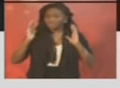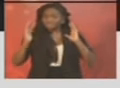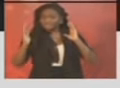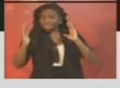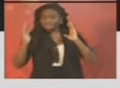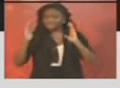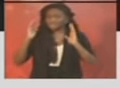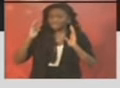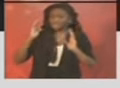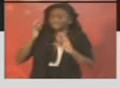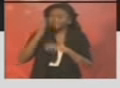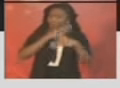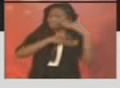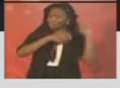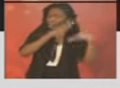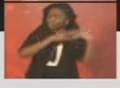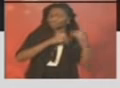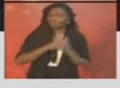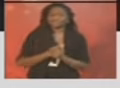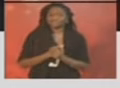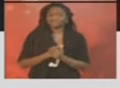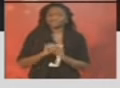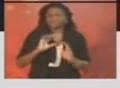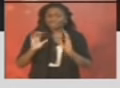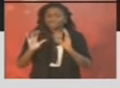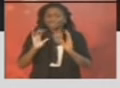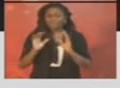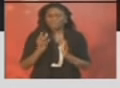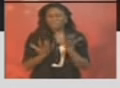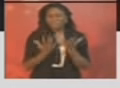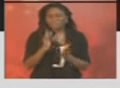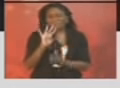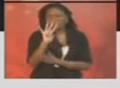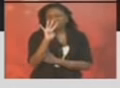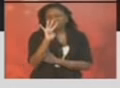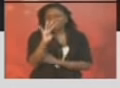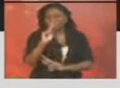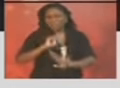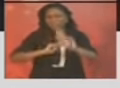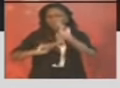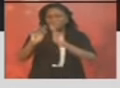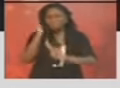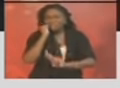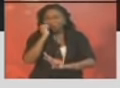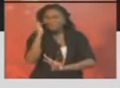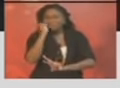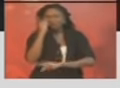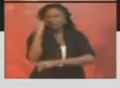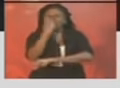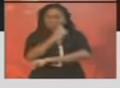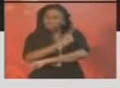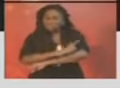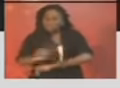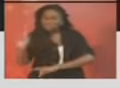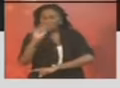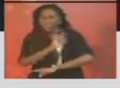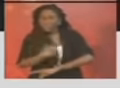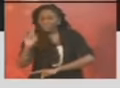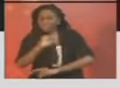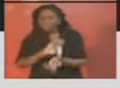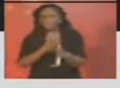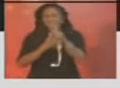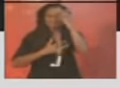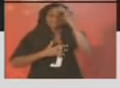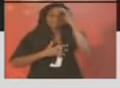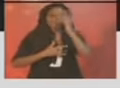year even, with a 7-day average of about 4 at this point. Next slide. So when we